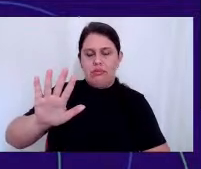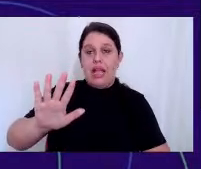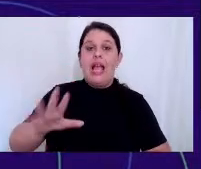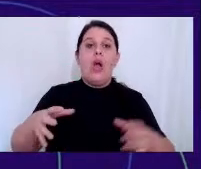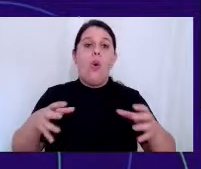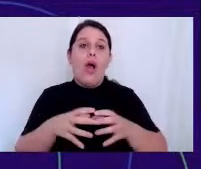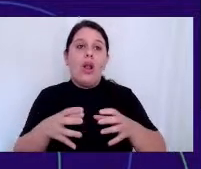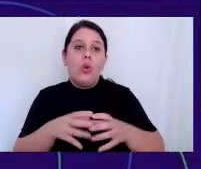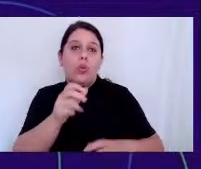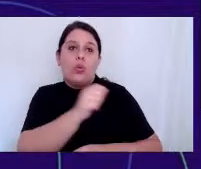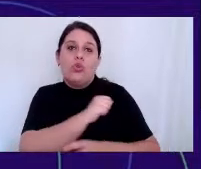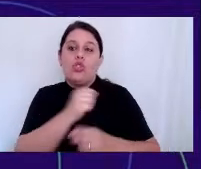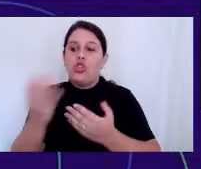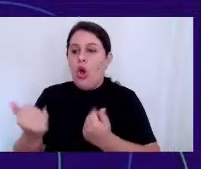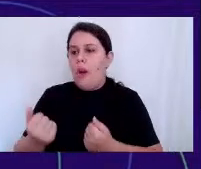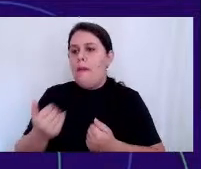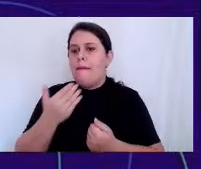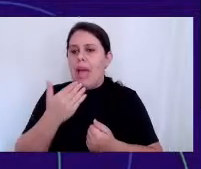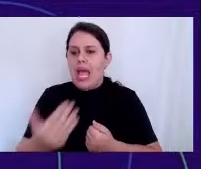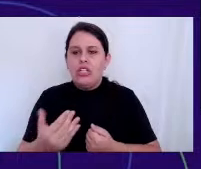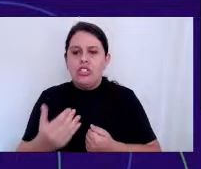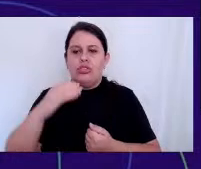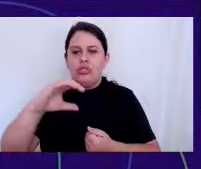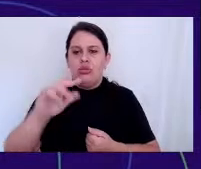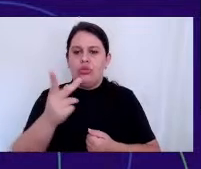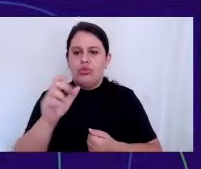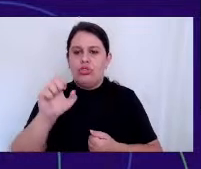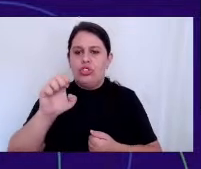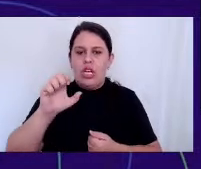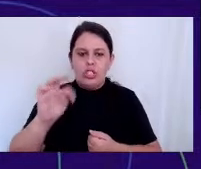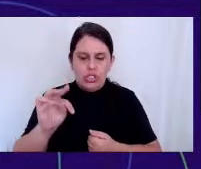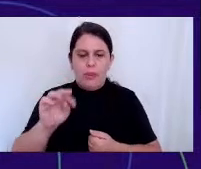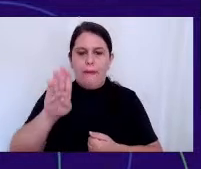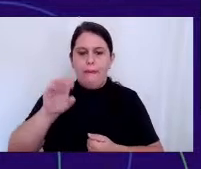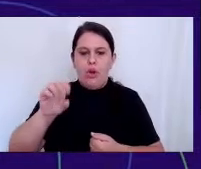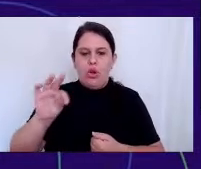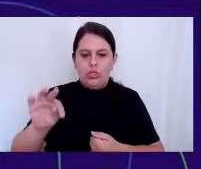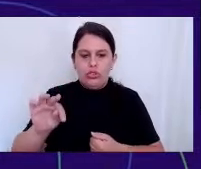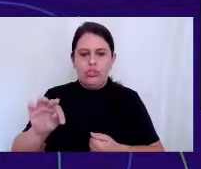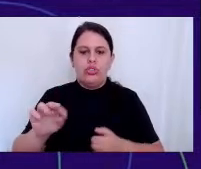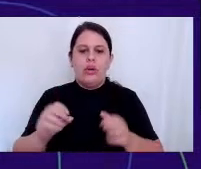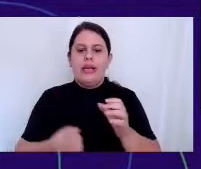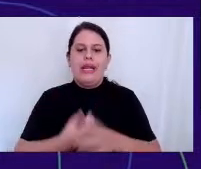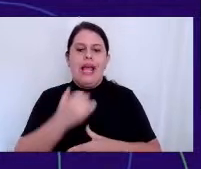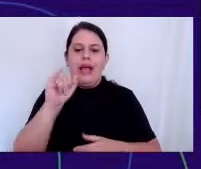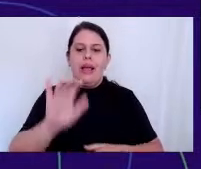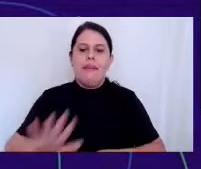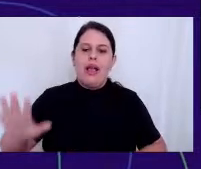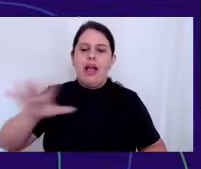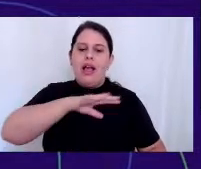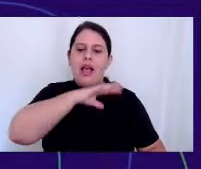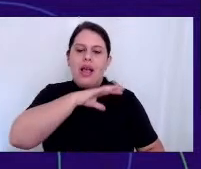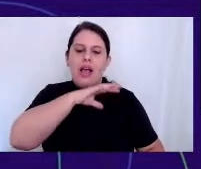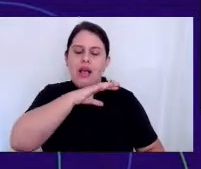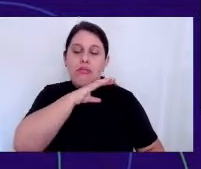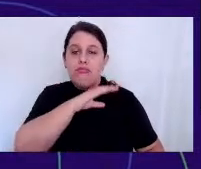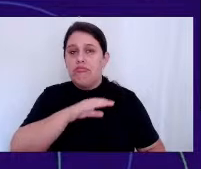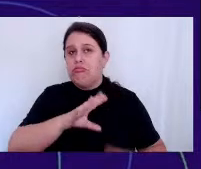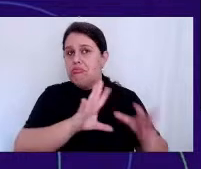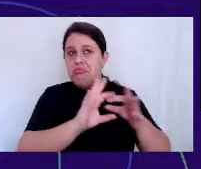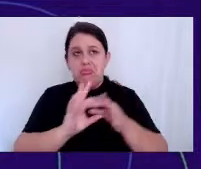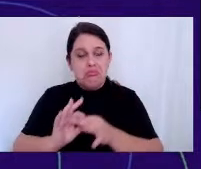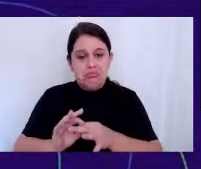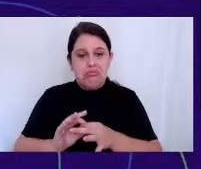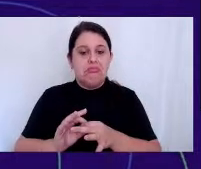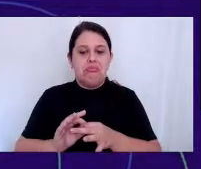your AI tool to create an image, including animals in a certain context or whatever, and this might work. Another important aspect